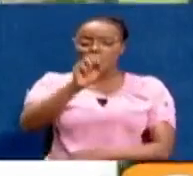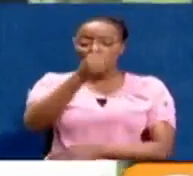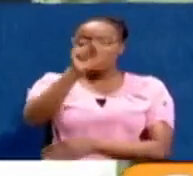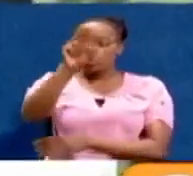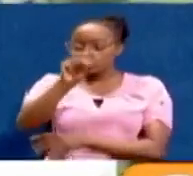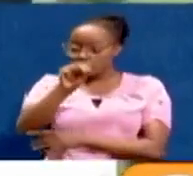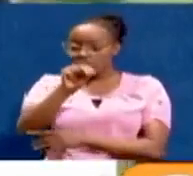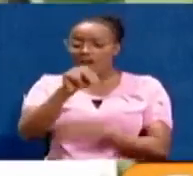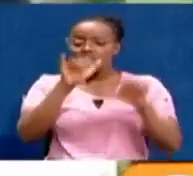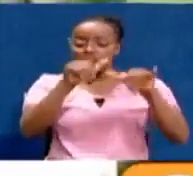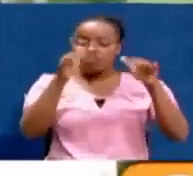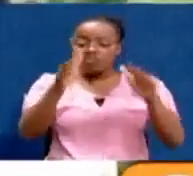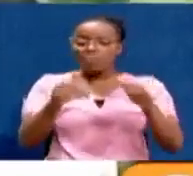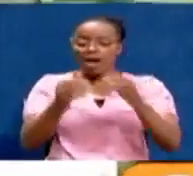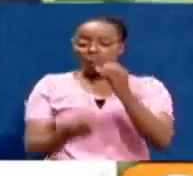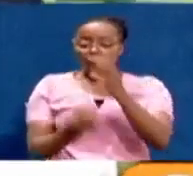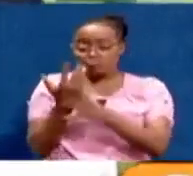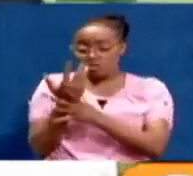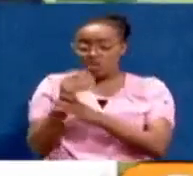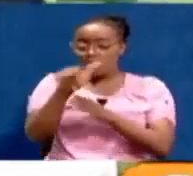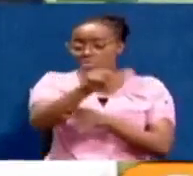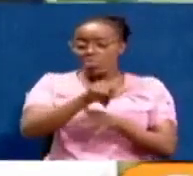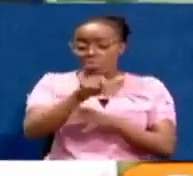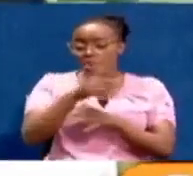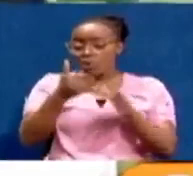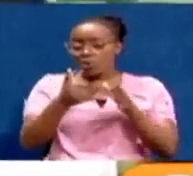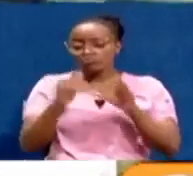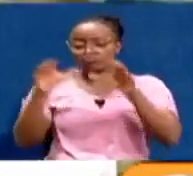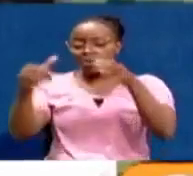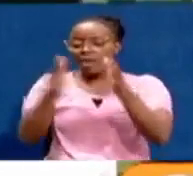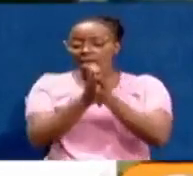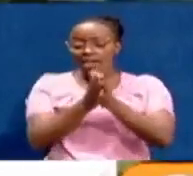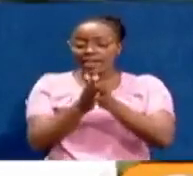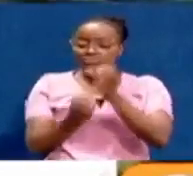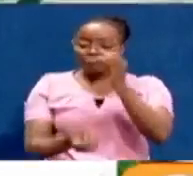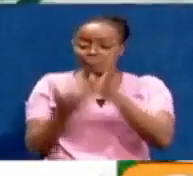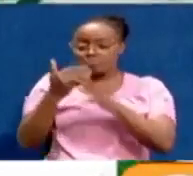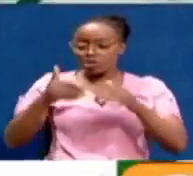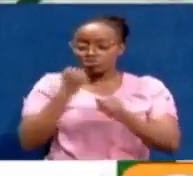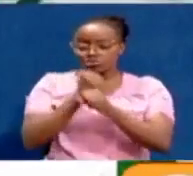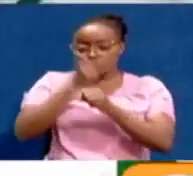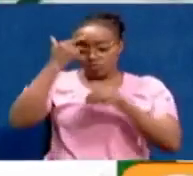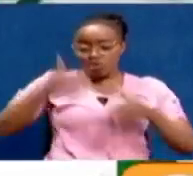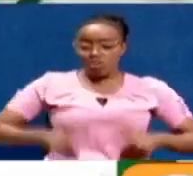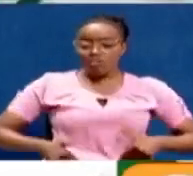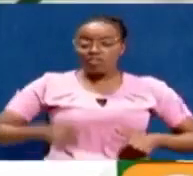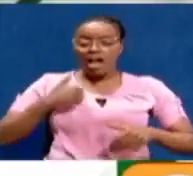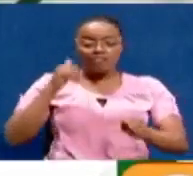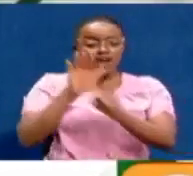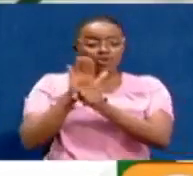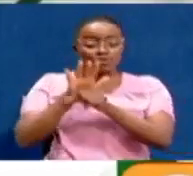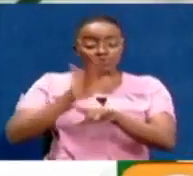farmers, growing local industries, and creating jobs for the youth. I can say it has had a lot of multiply